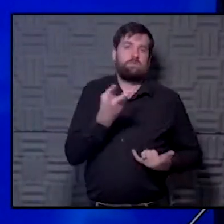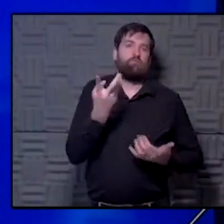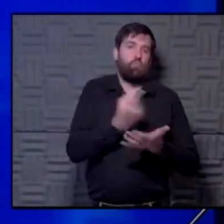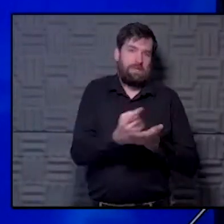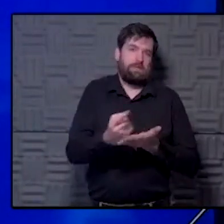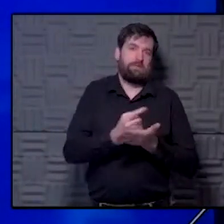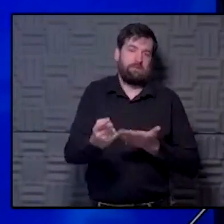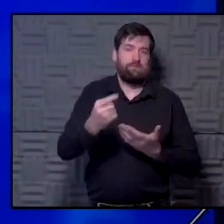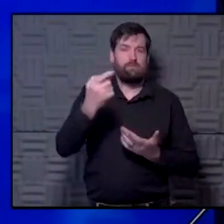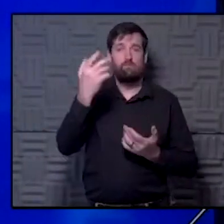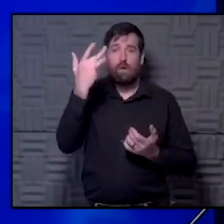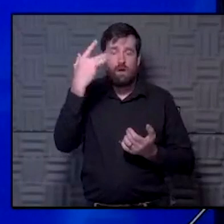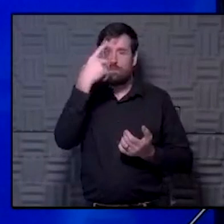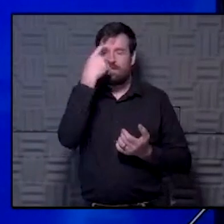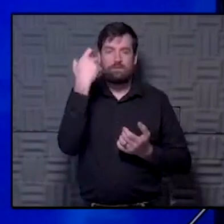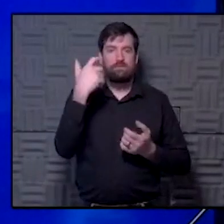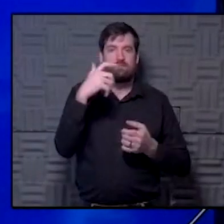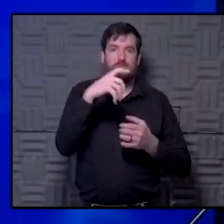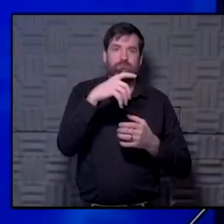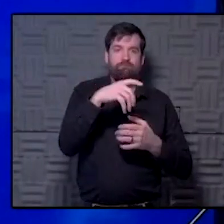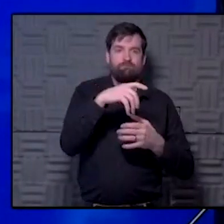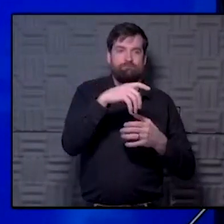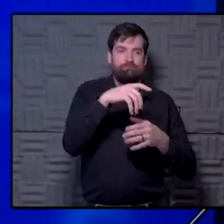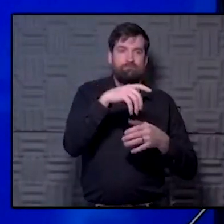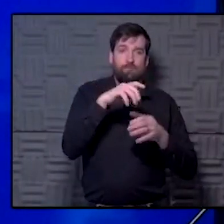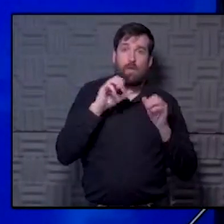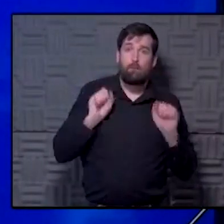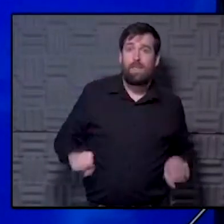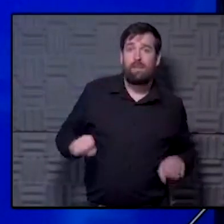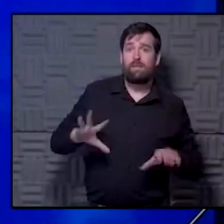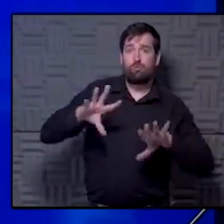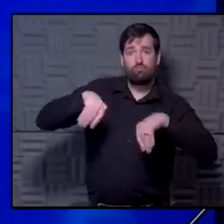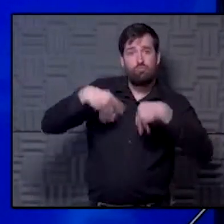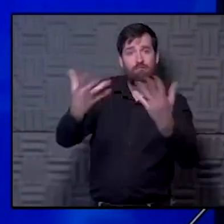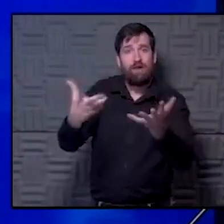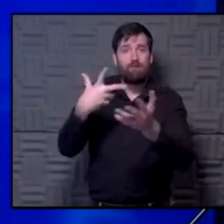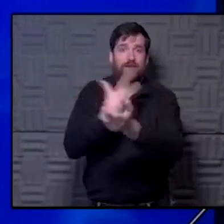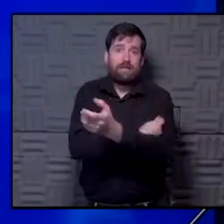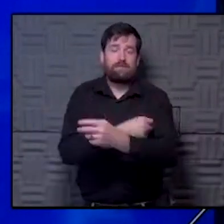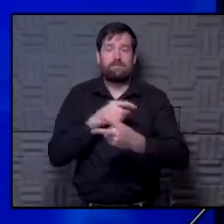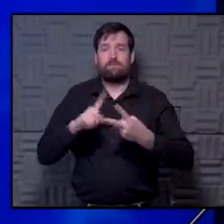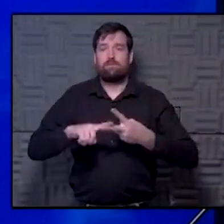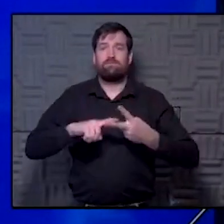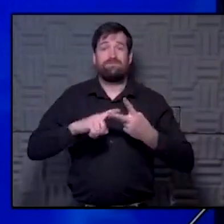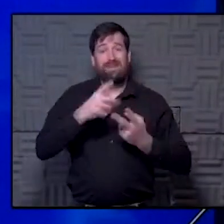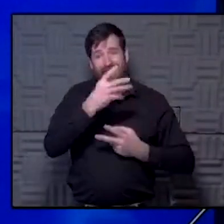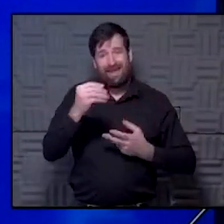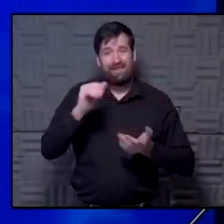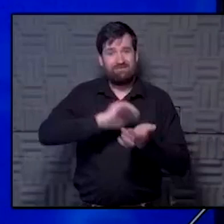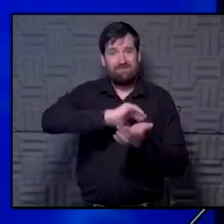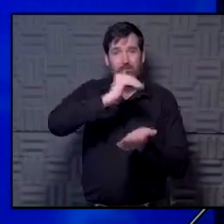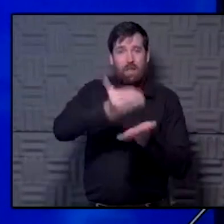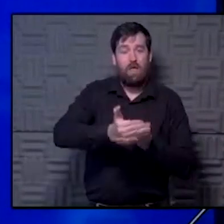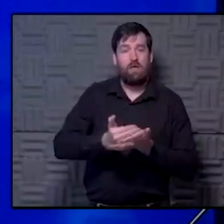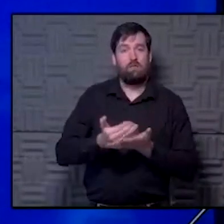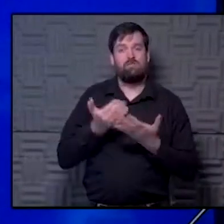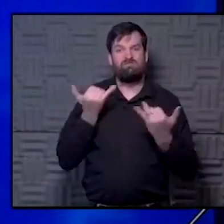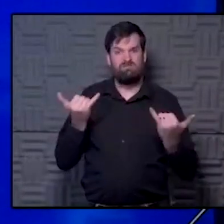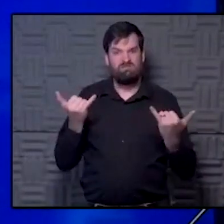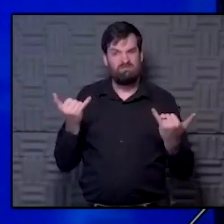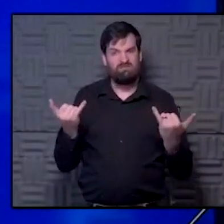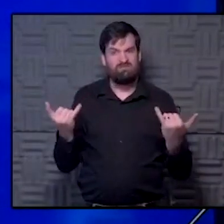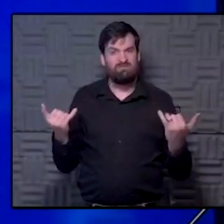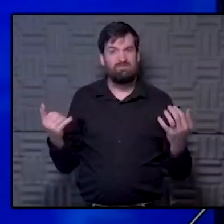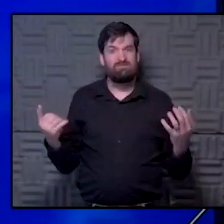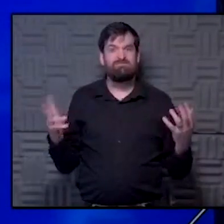due to supply and the ability to vaccinate. I mean, that's a lot of people, even in one county, to vaccinate. And multiply that by more than